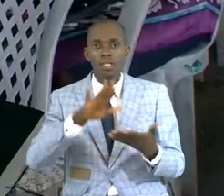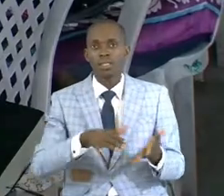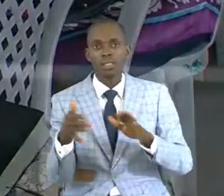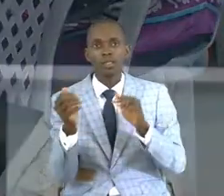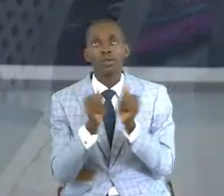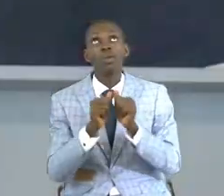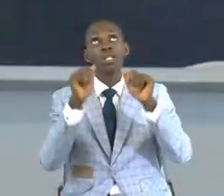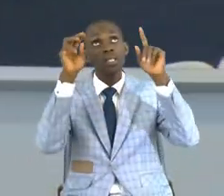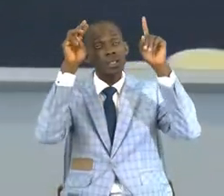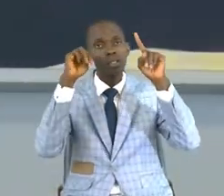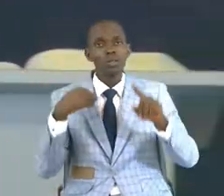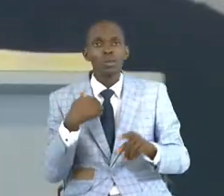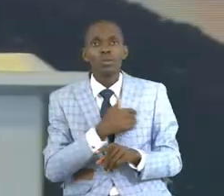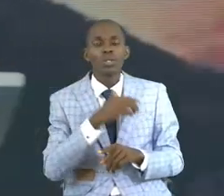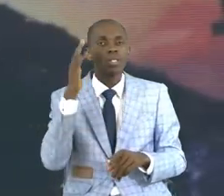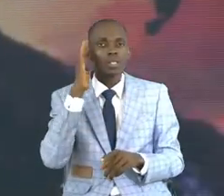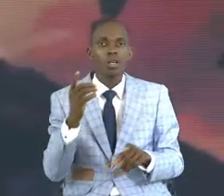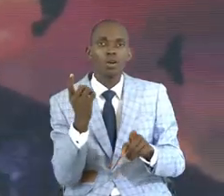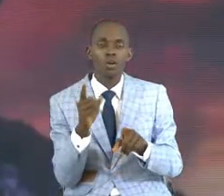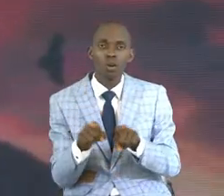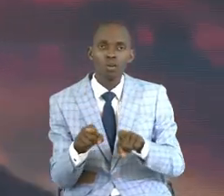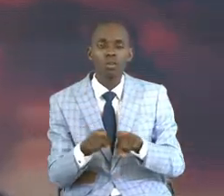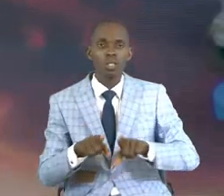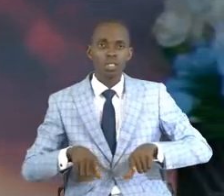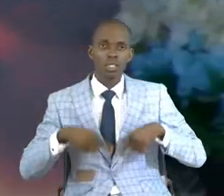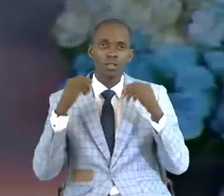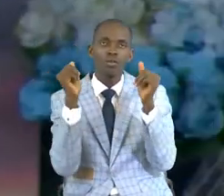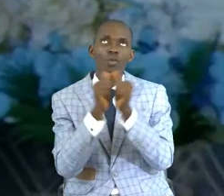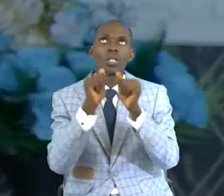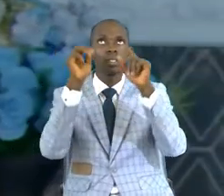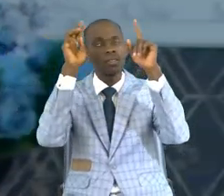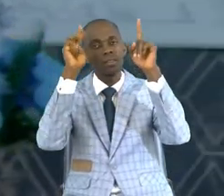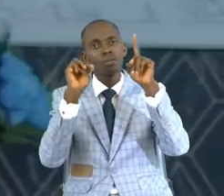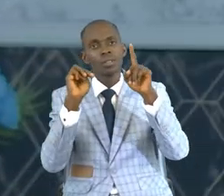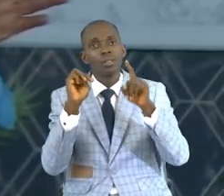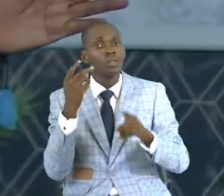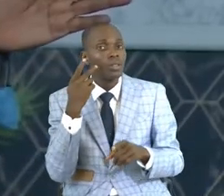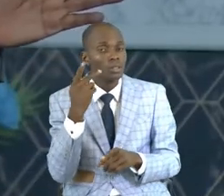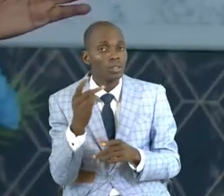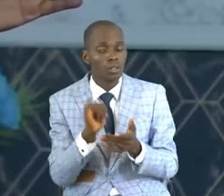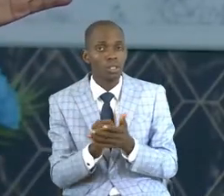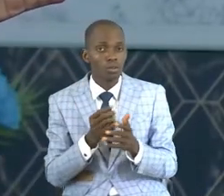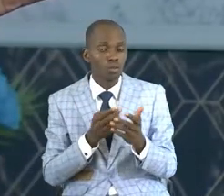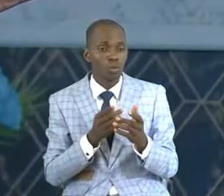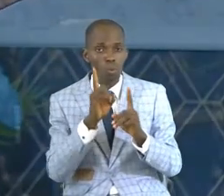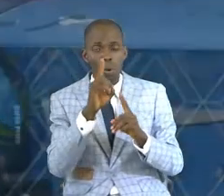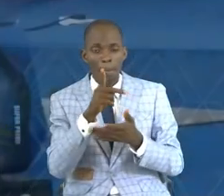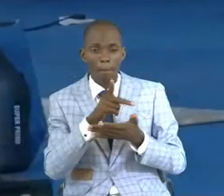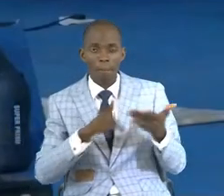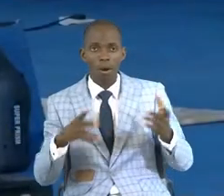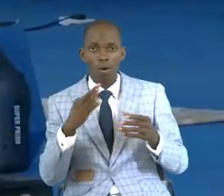shall also live with Him. There are two parts to that sentence. One part, dead with